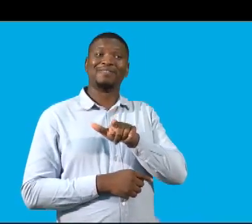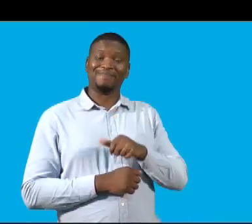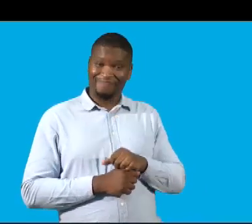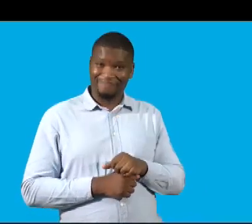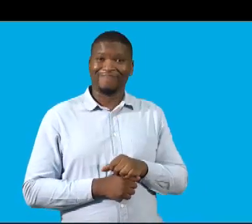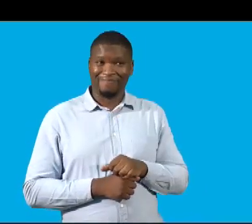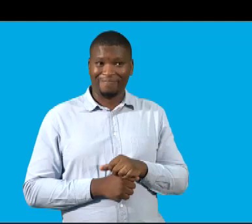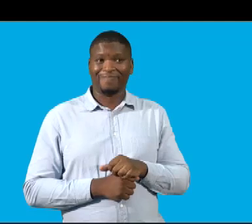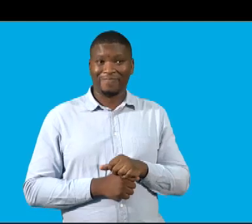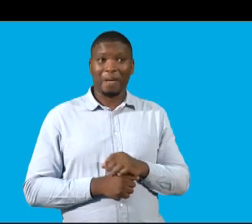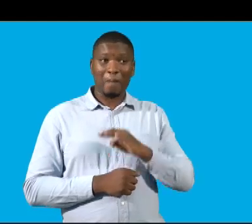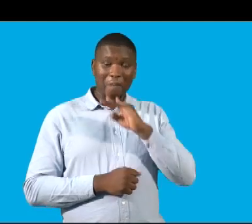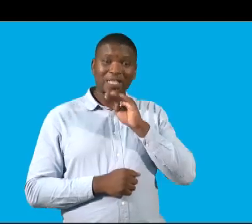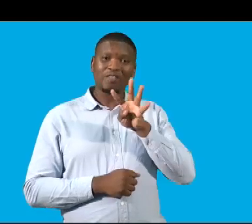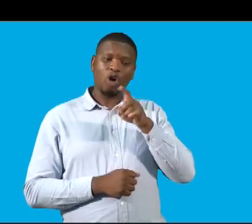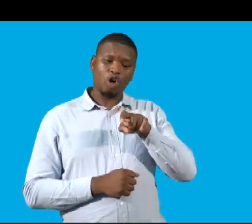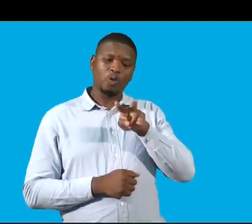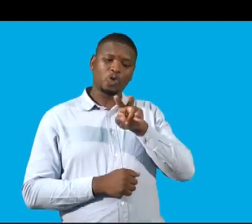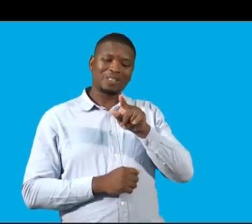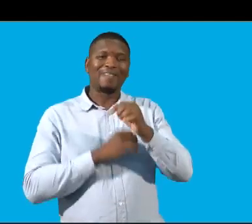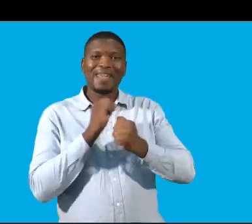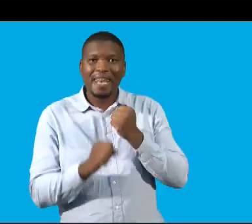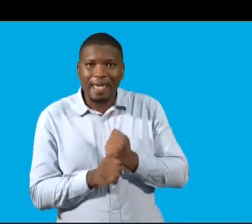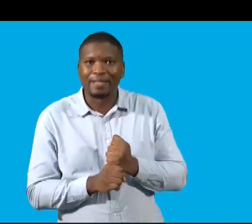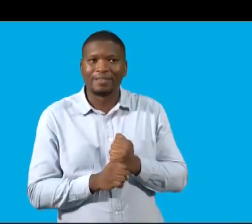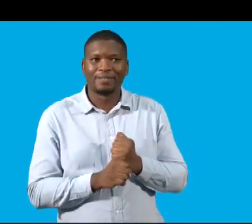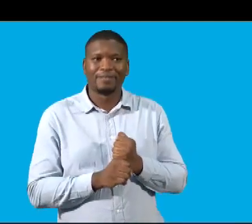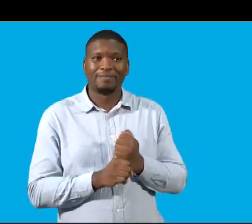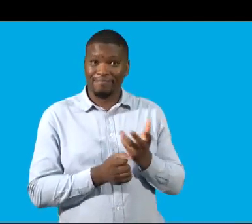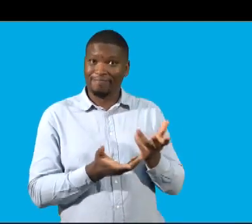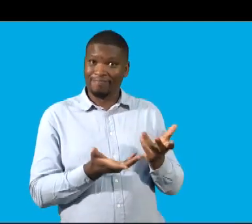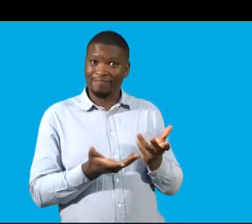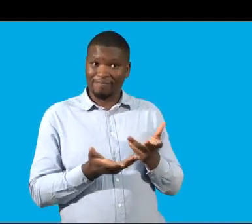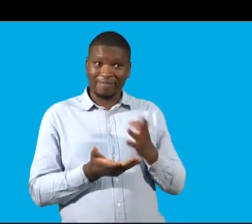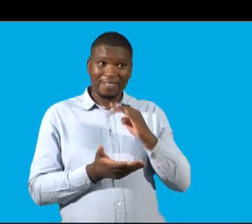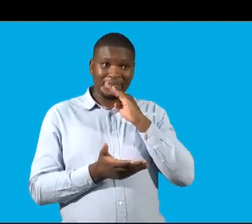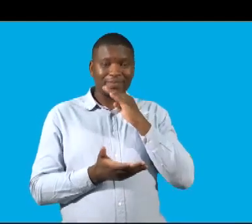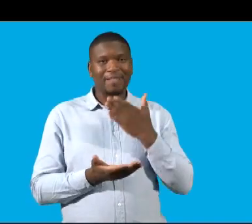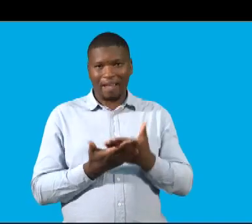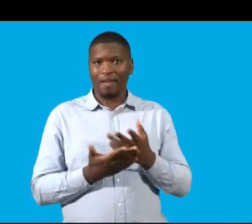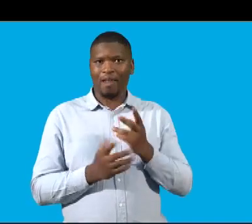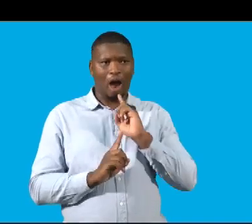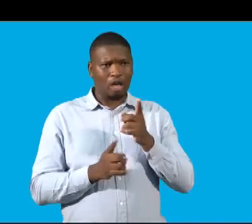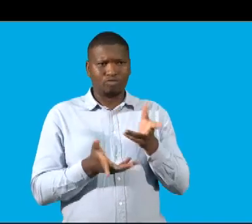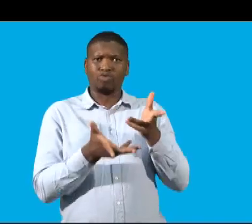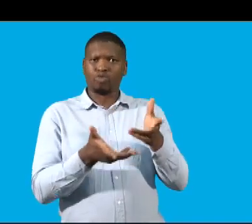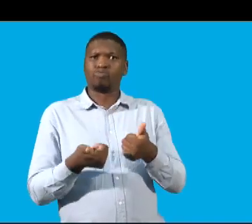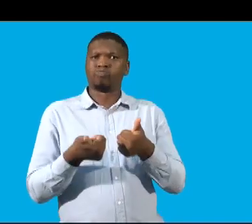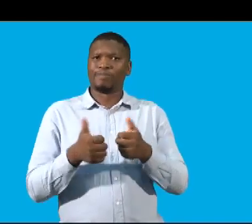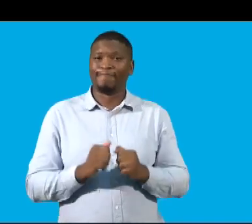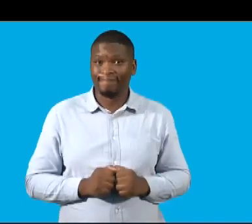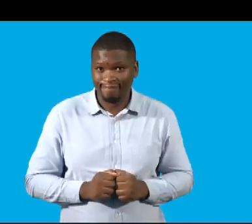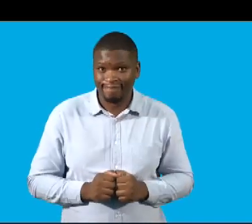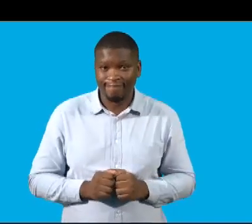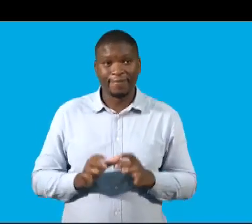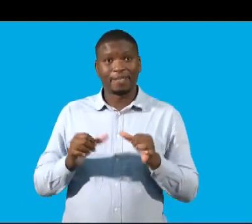4.27. That is of course 4.27 years, and that is where you can leave your